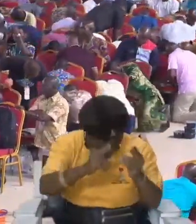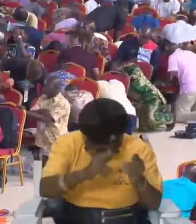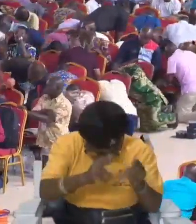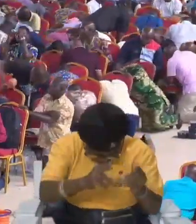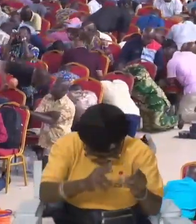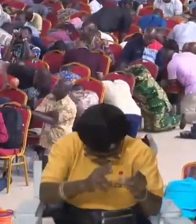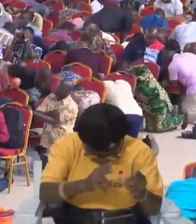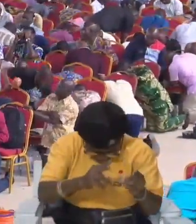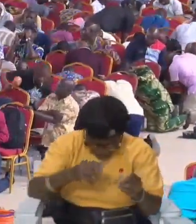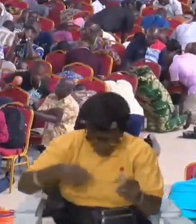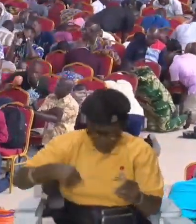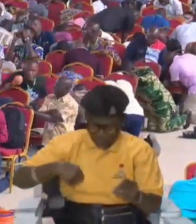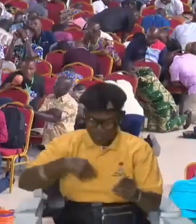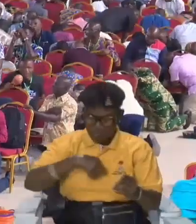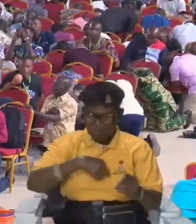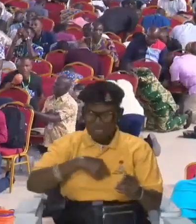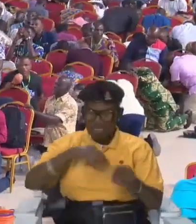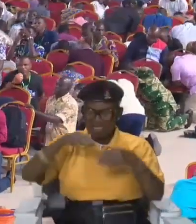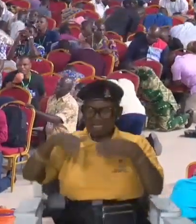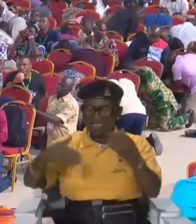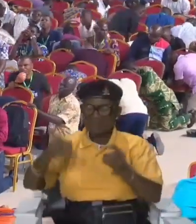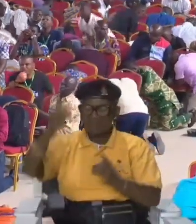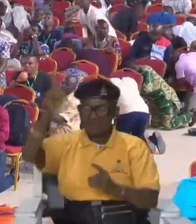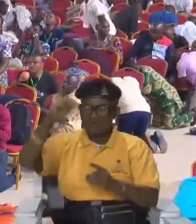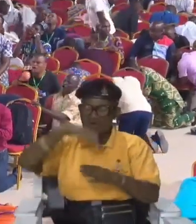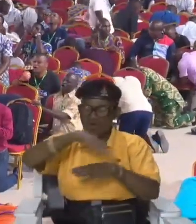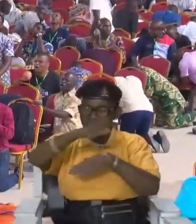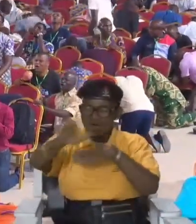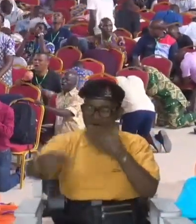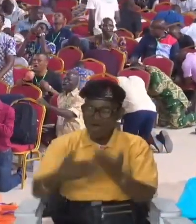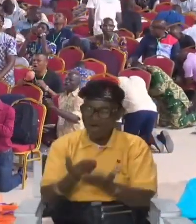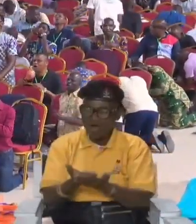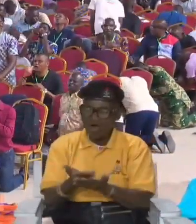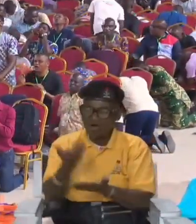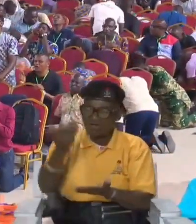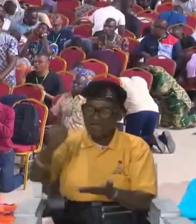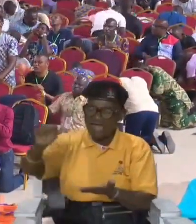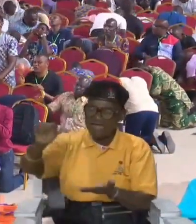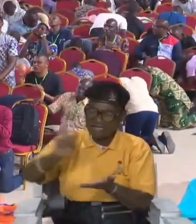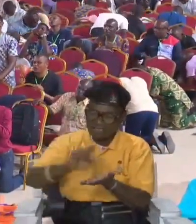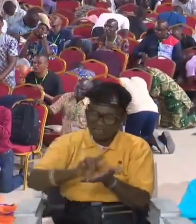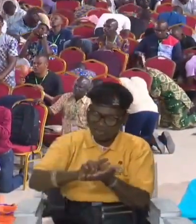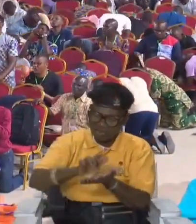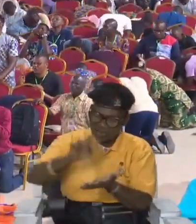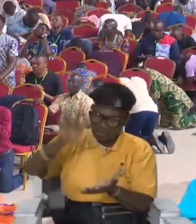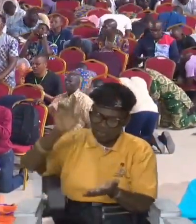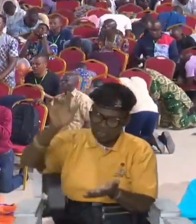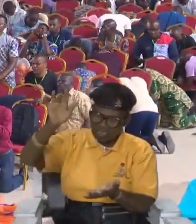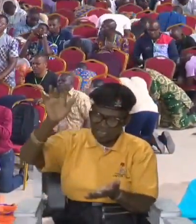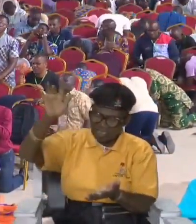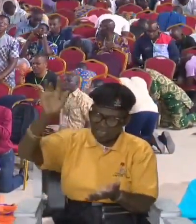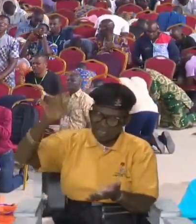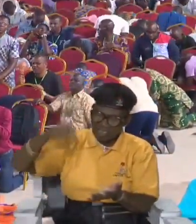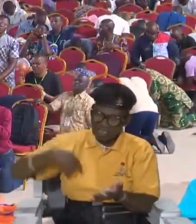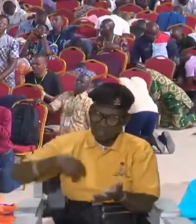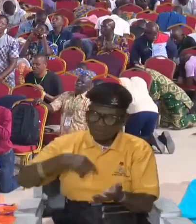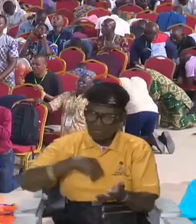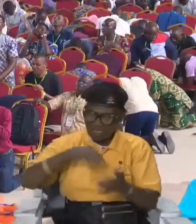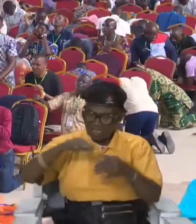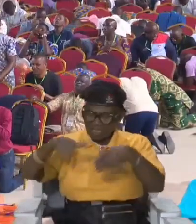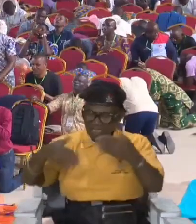honor. We give you all the glory.